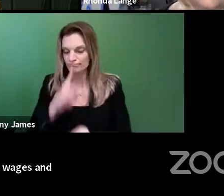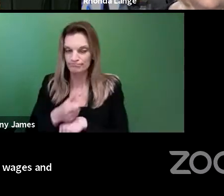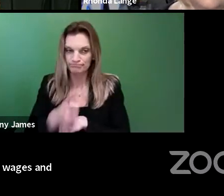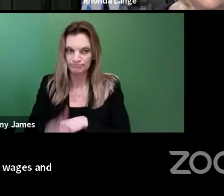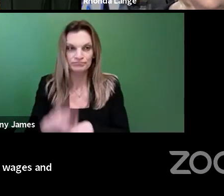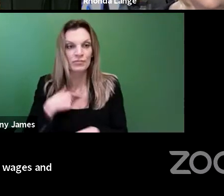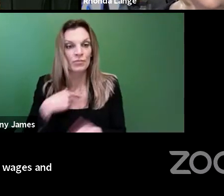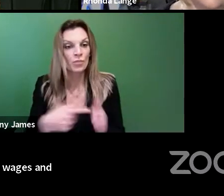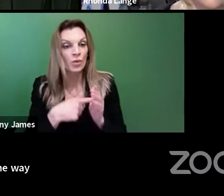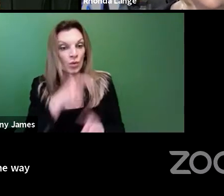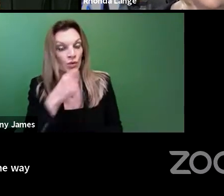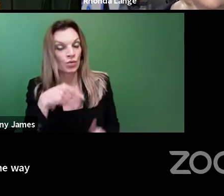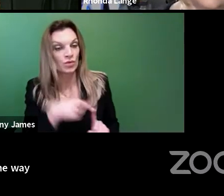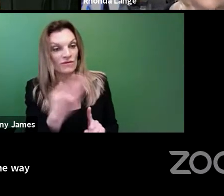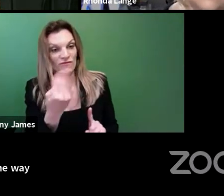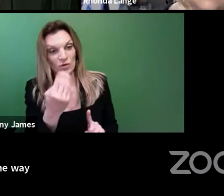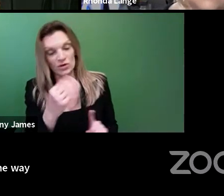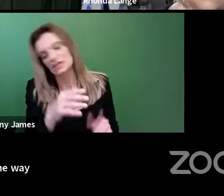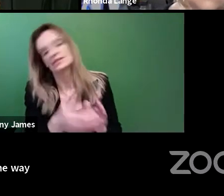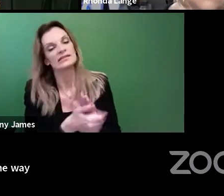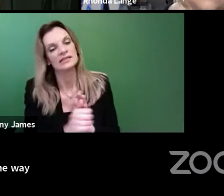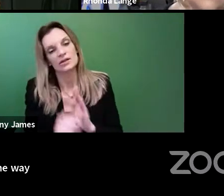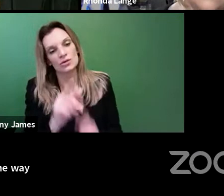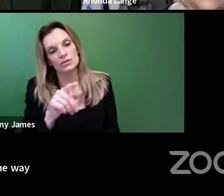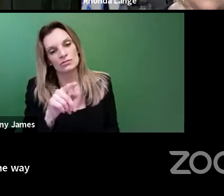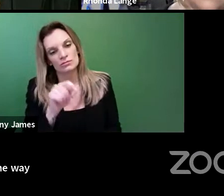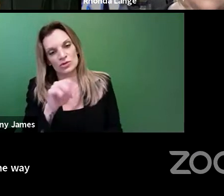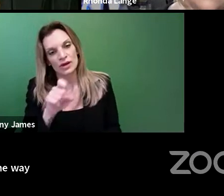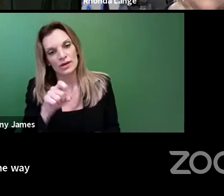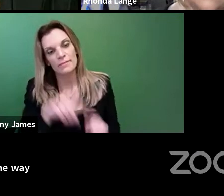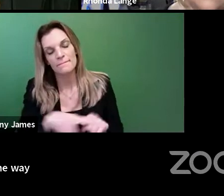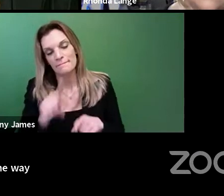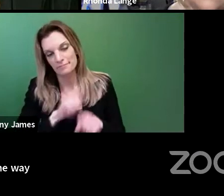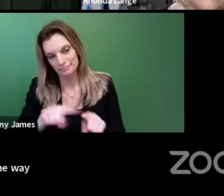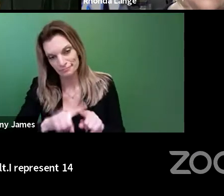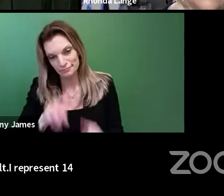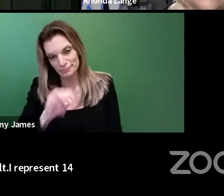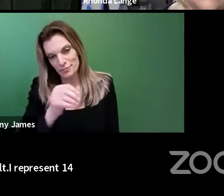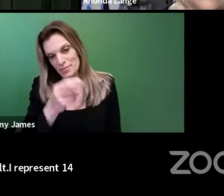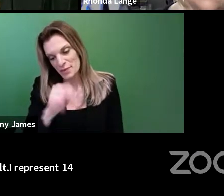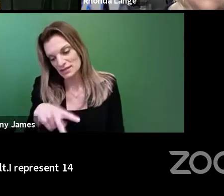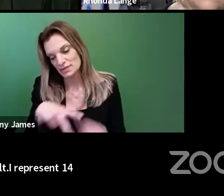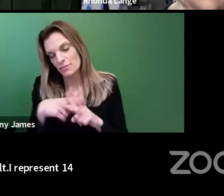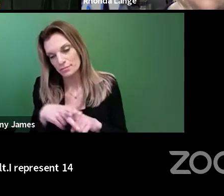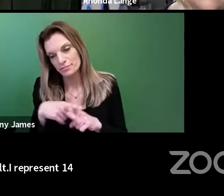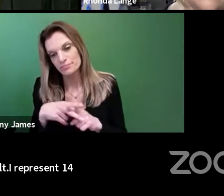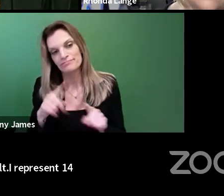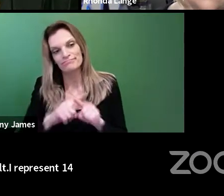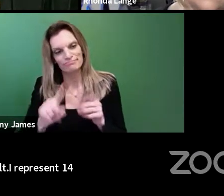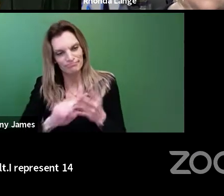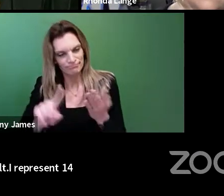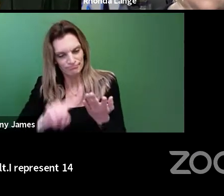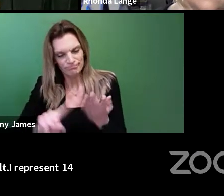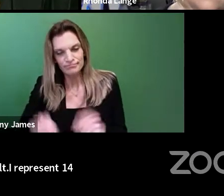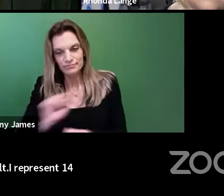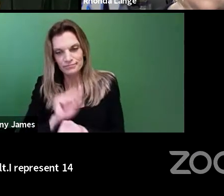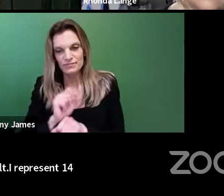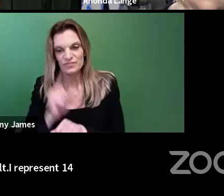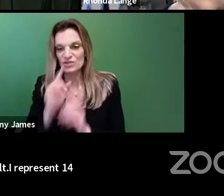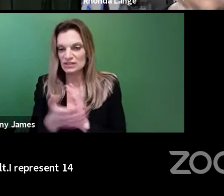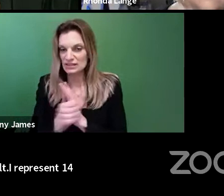First of all, I represent 14 skilled trades from masons, plumbers, carpenters, pipefitters, and other trades in the skilled labor